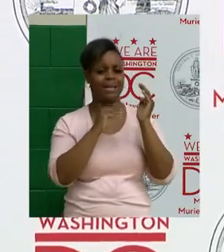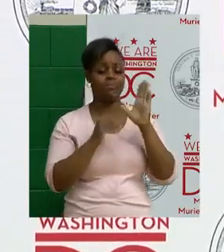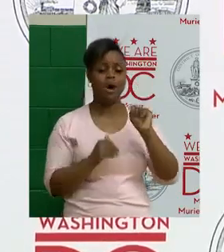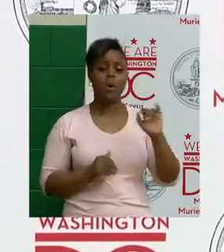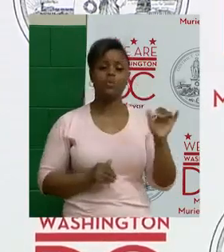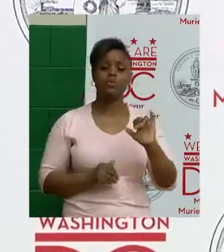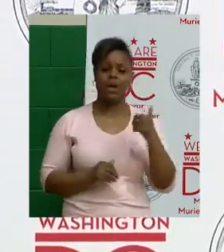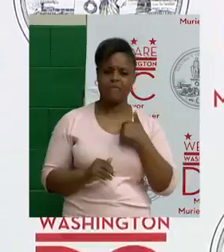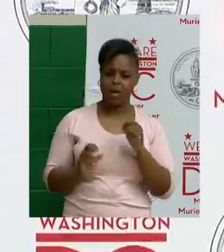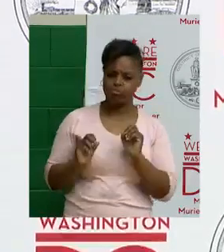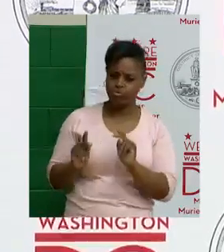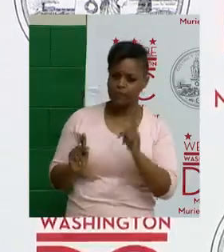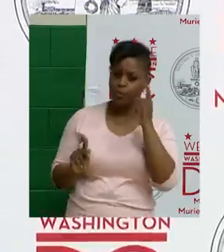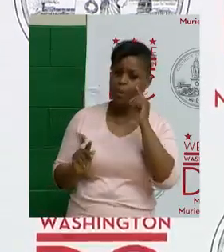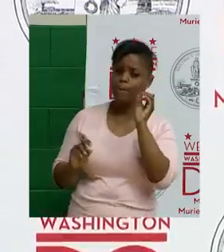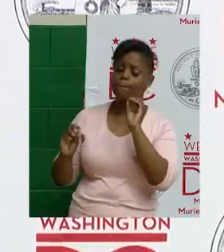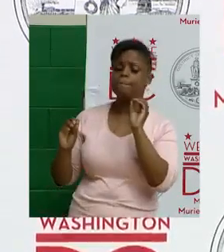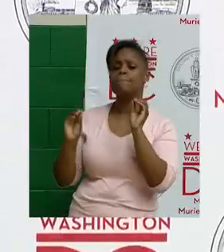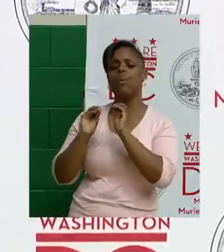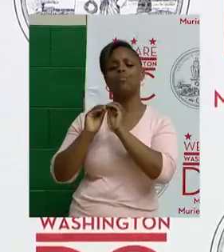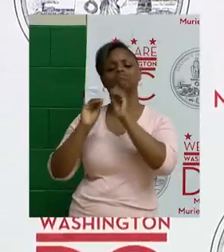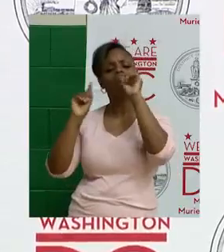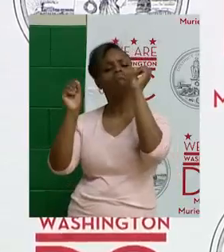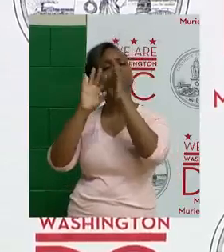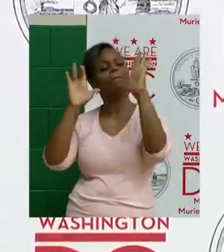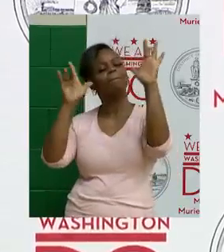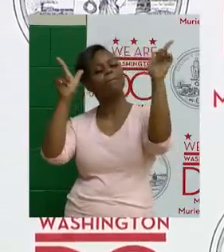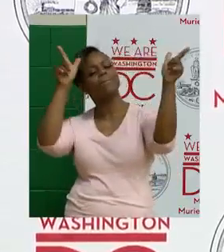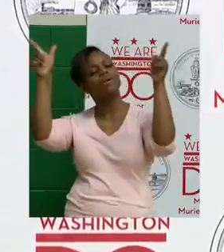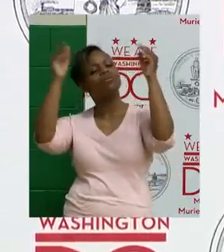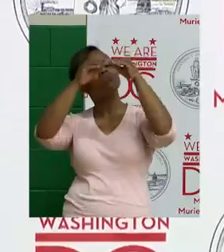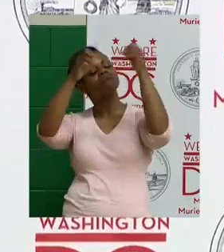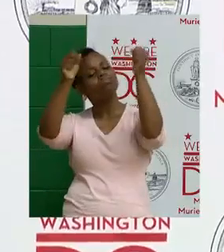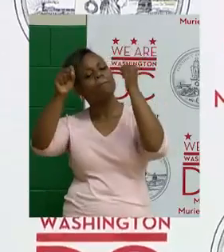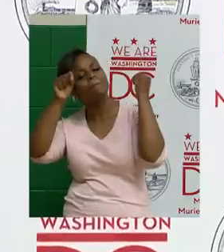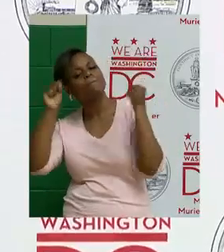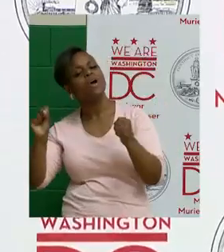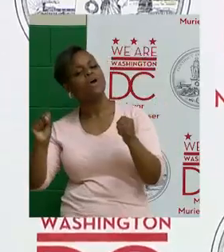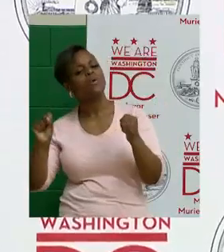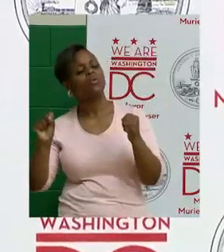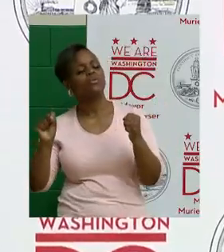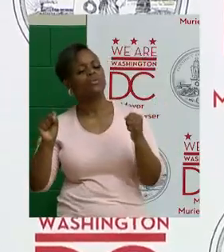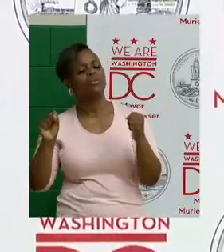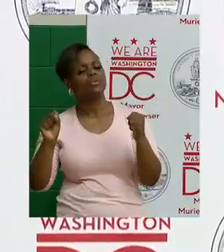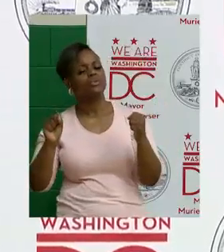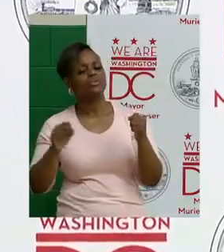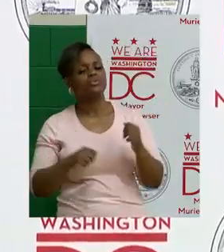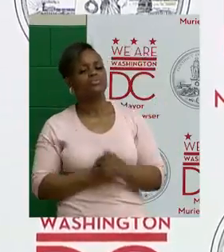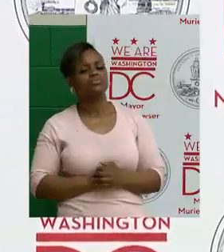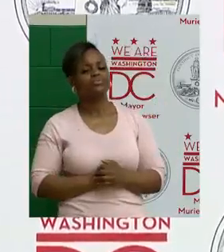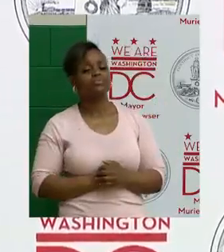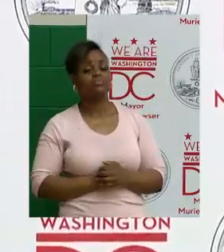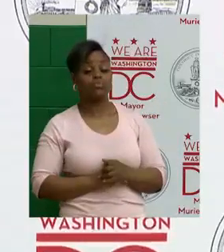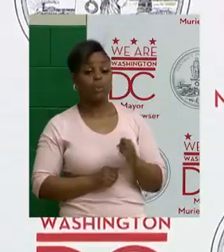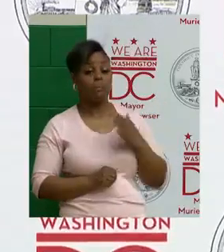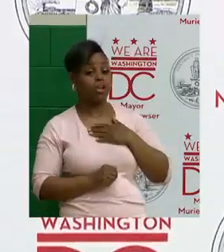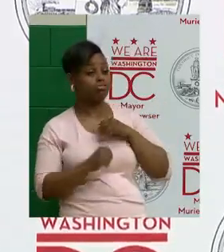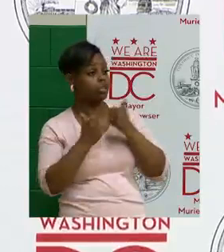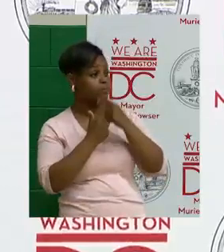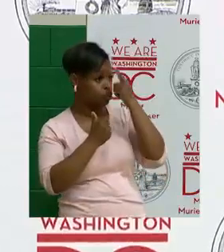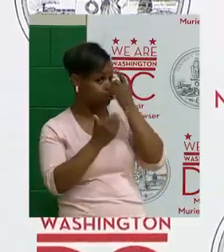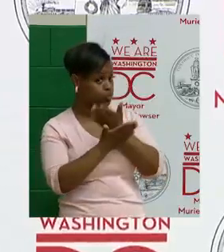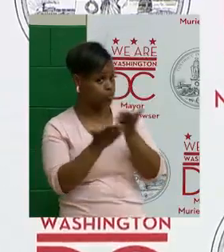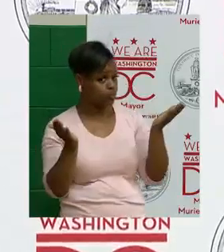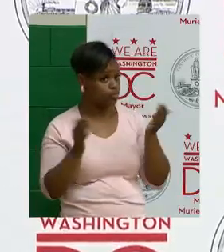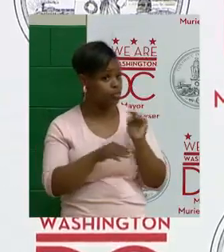think bigger and bolder. And that's part of my challenge to you this evening. You may